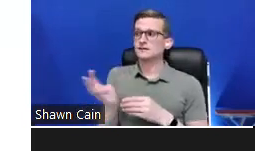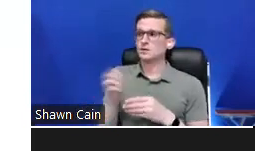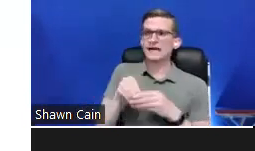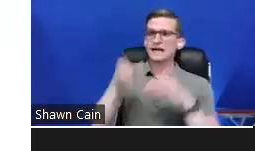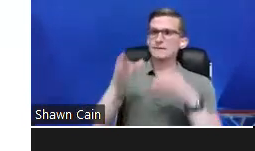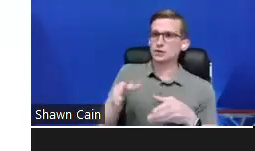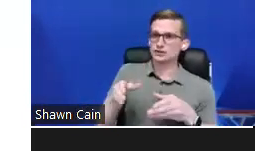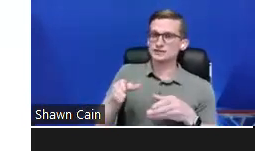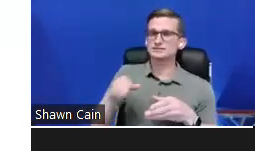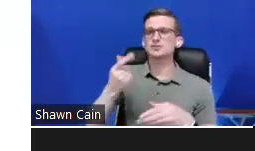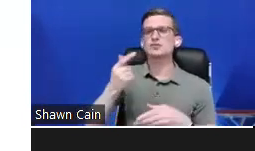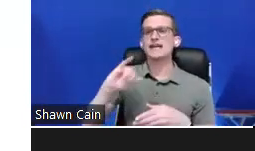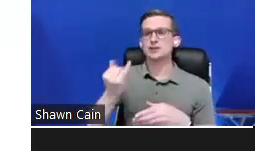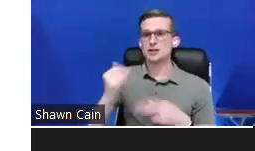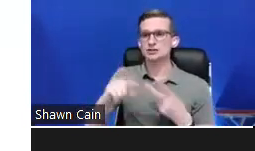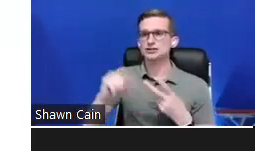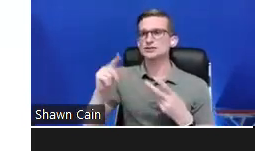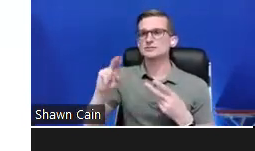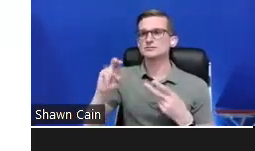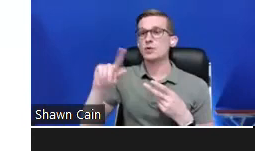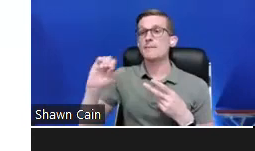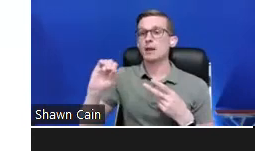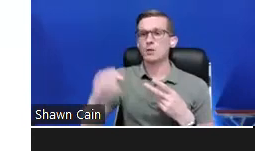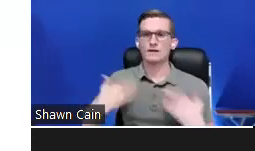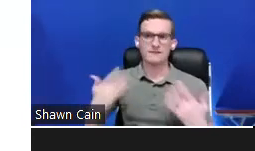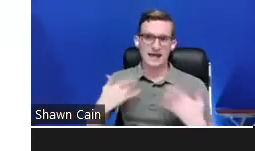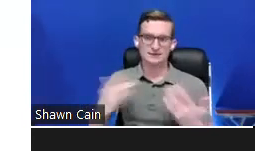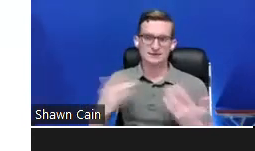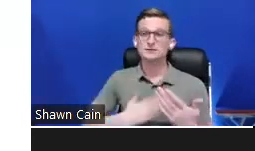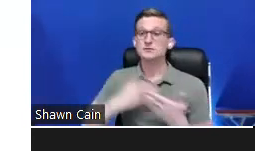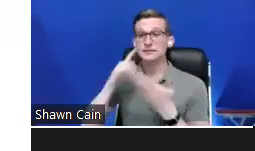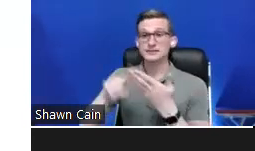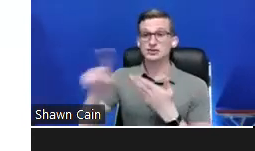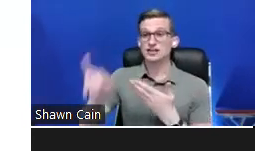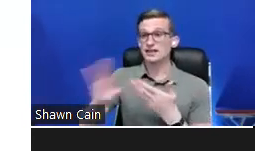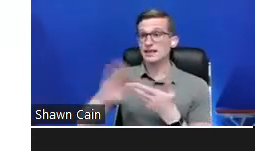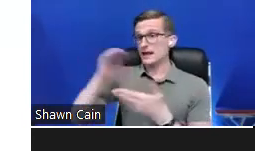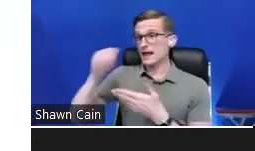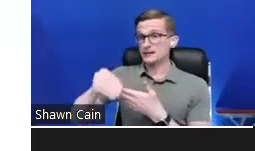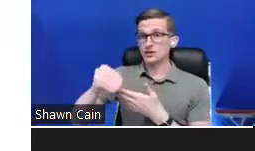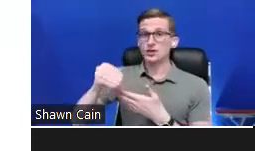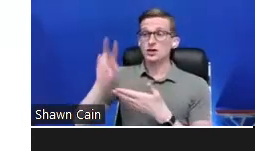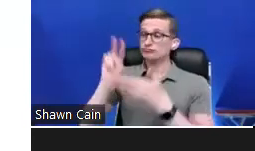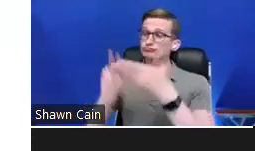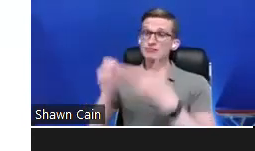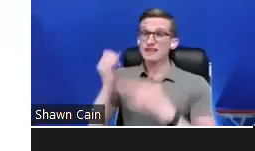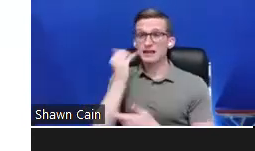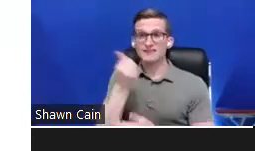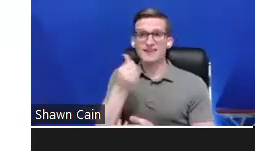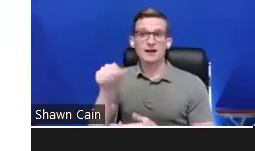and Pueblo. So please check out that calendar to see if there are any others you may be interested in joining us